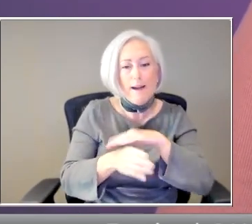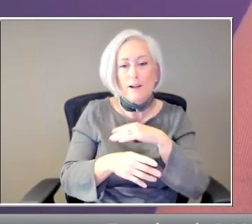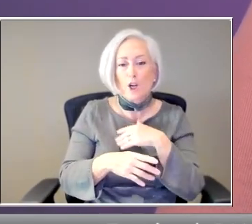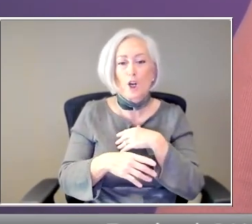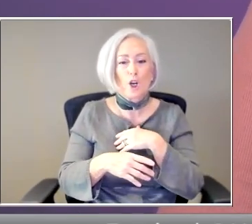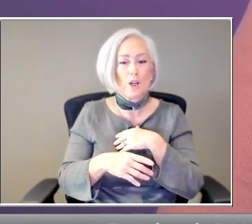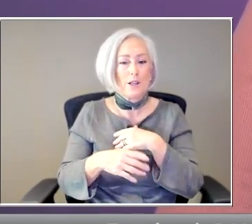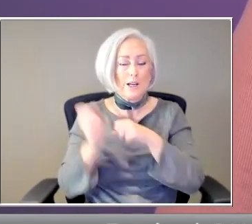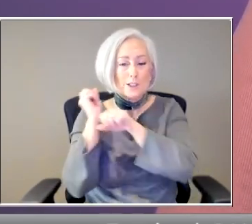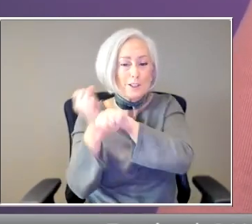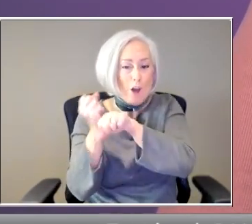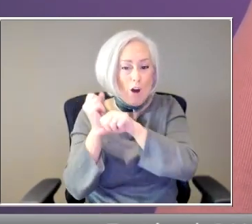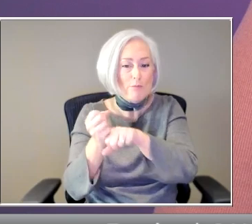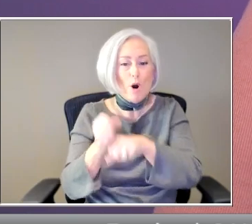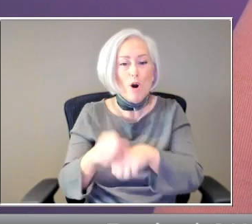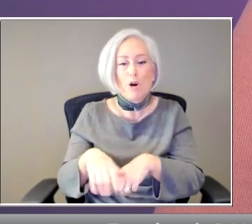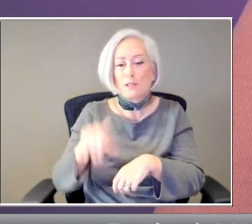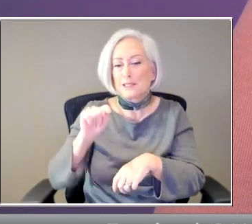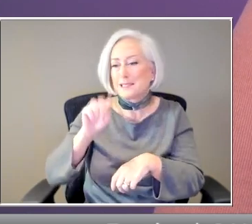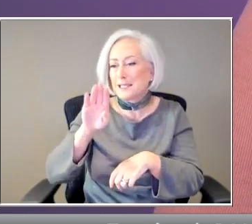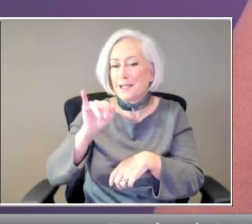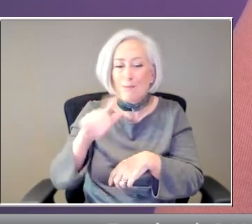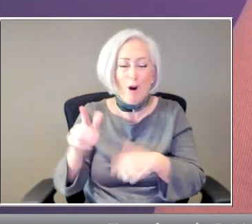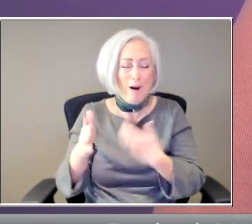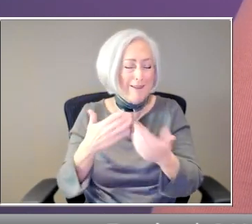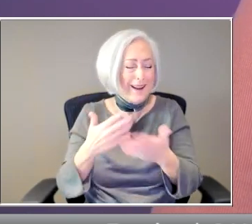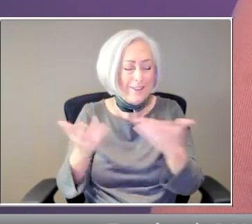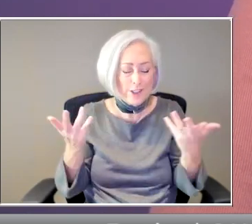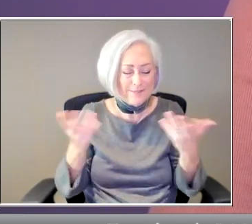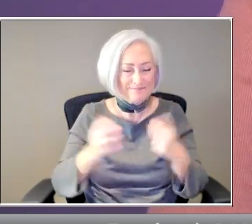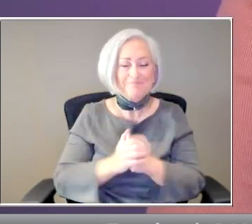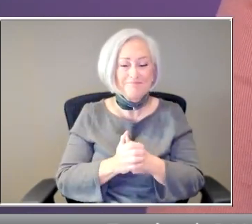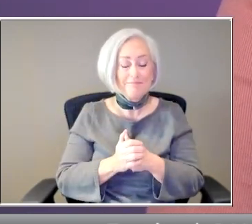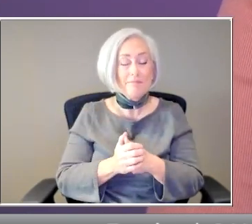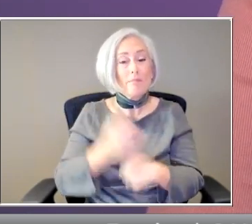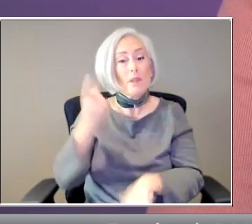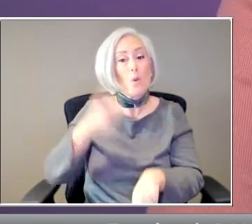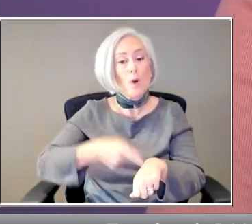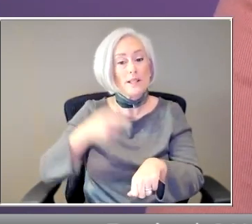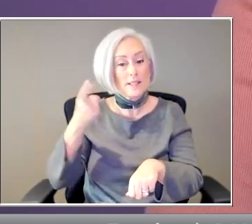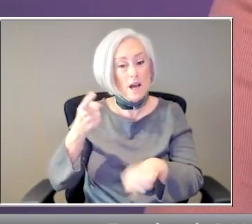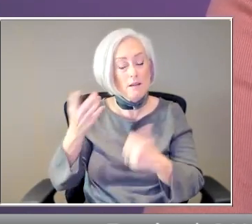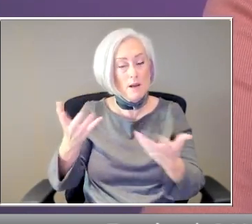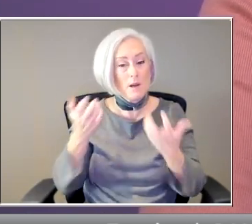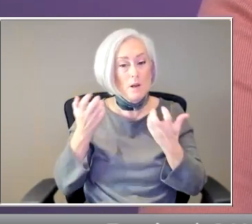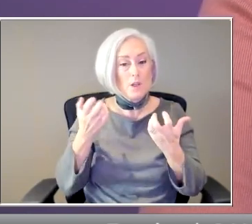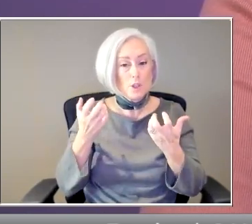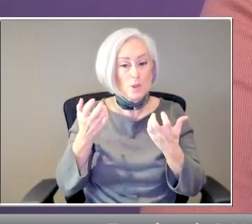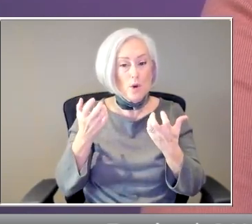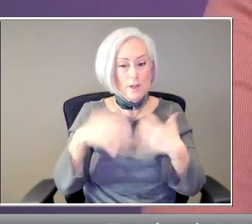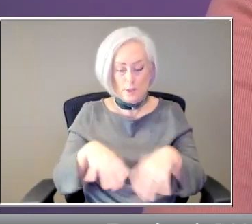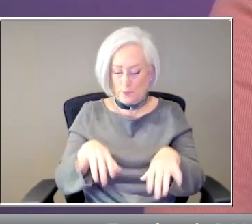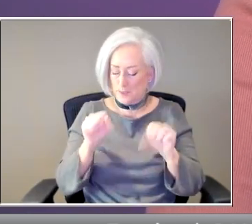softball, t-ball, or whatever. At one point, she wanted to take, I think it was dance lesson. It